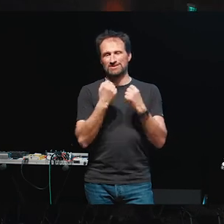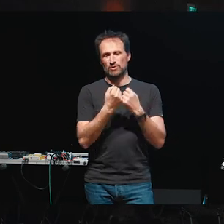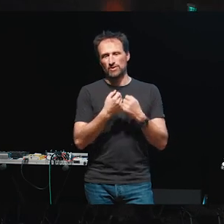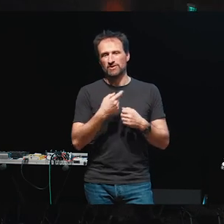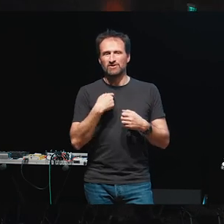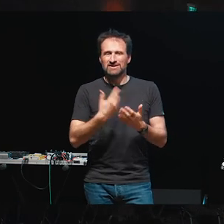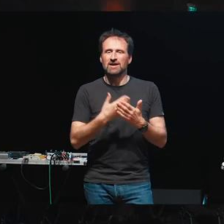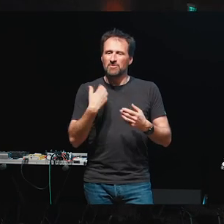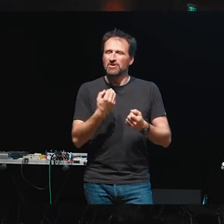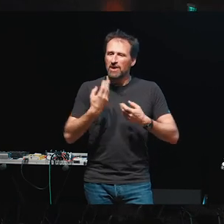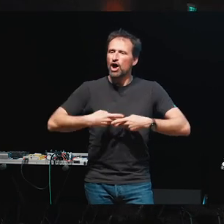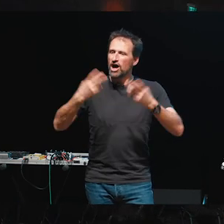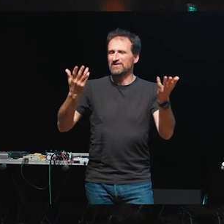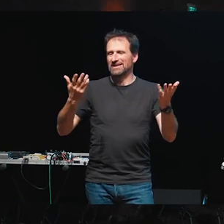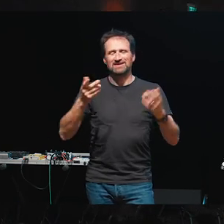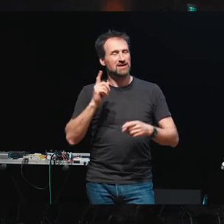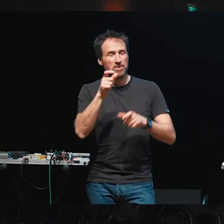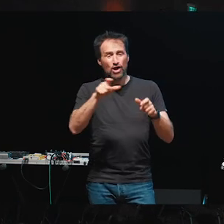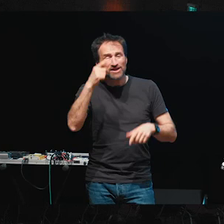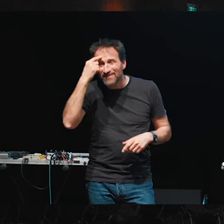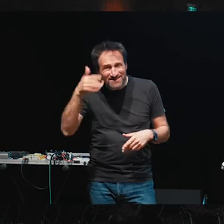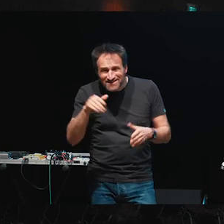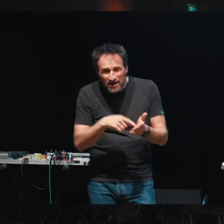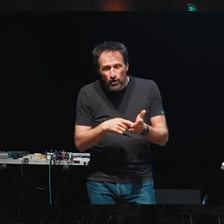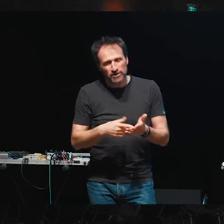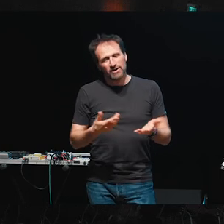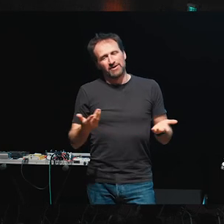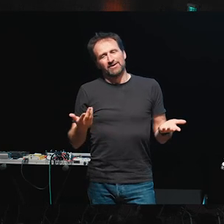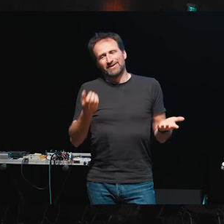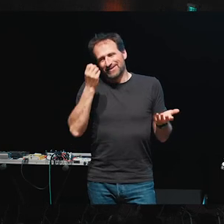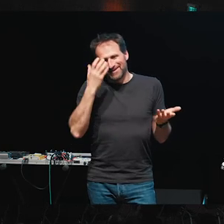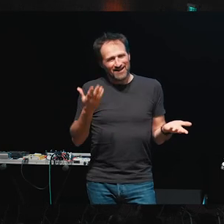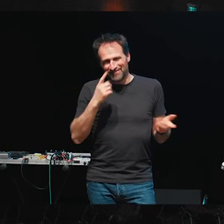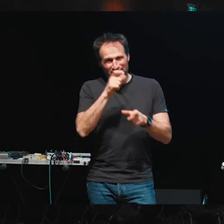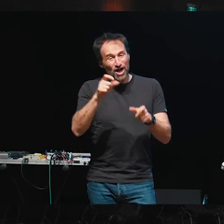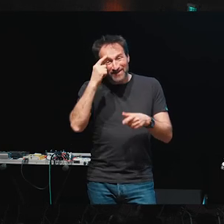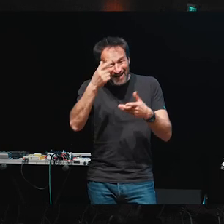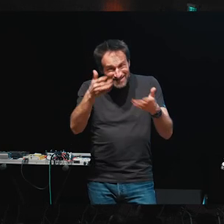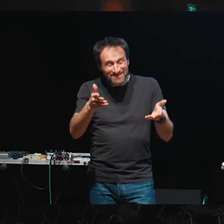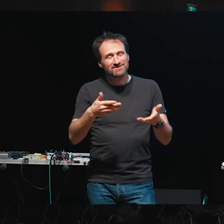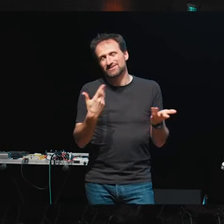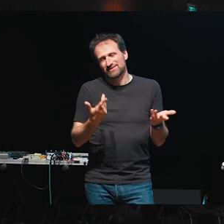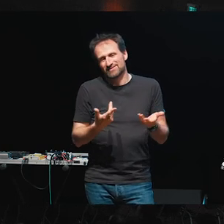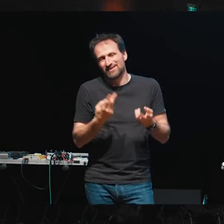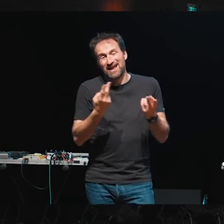but people don't know about it. If people don't know about it, then that doesn't matter. So, yeah.